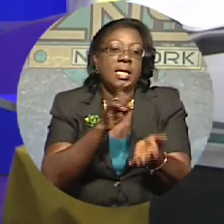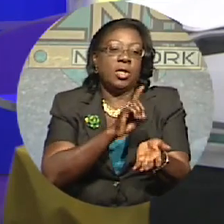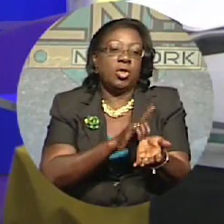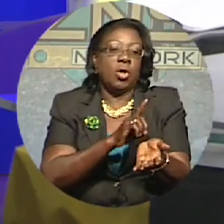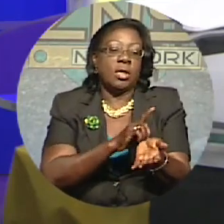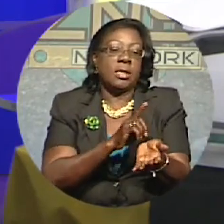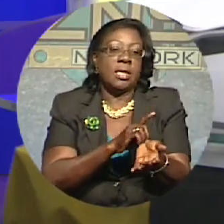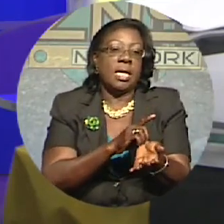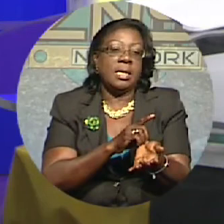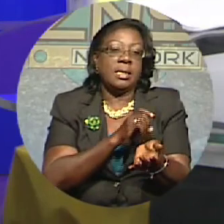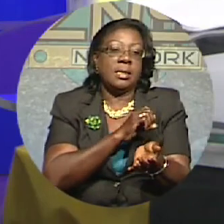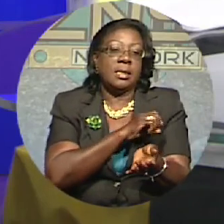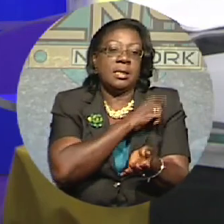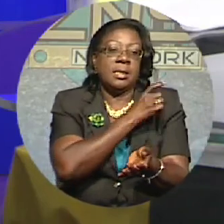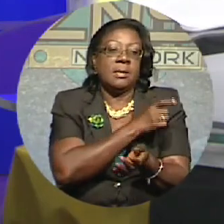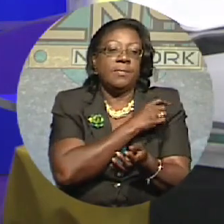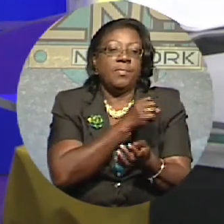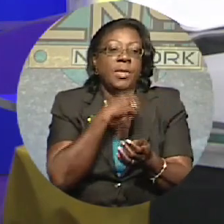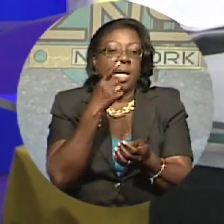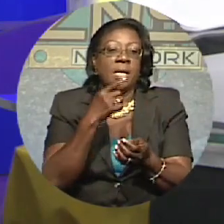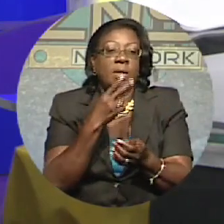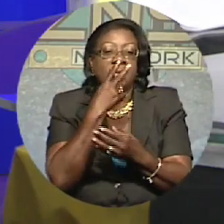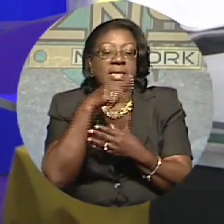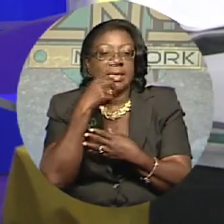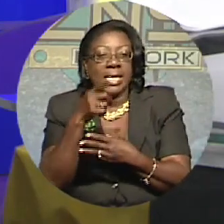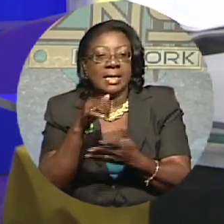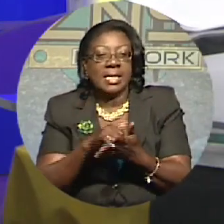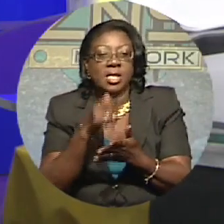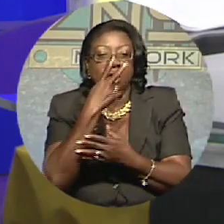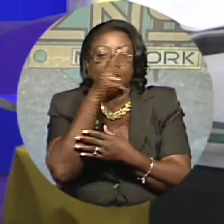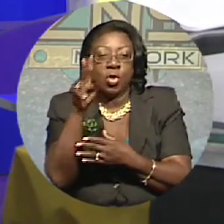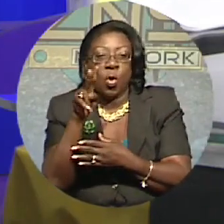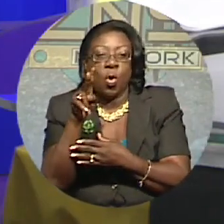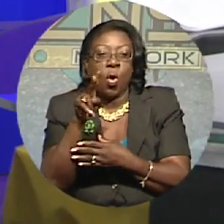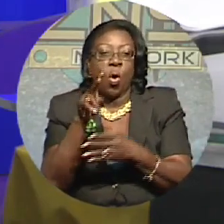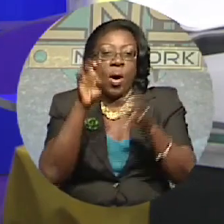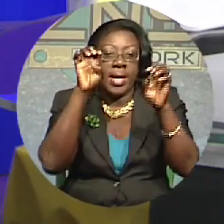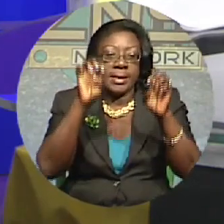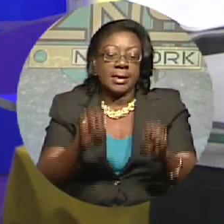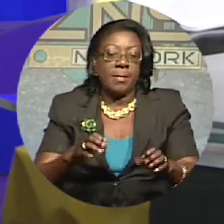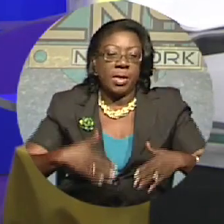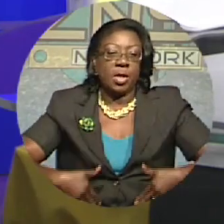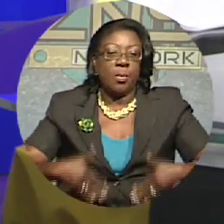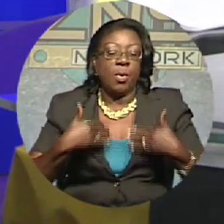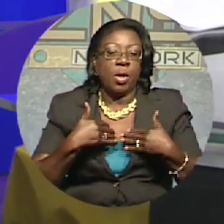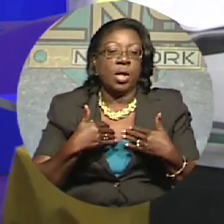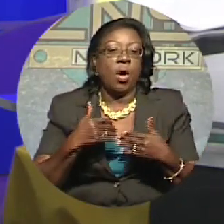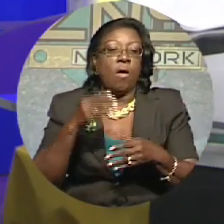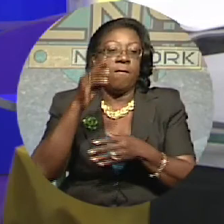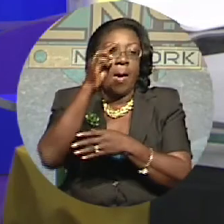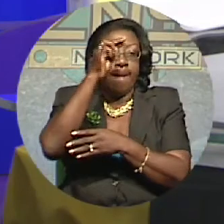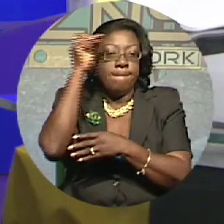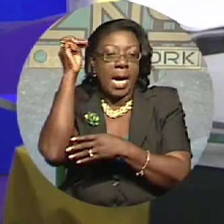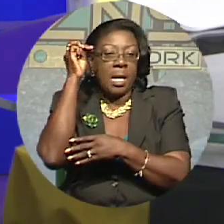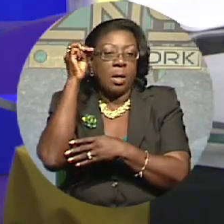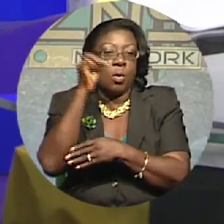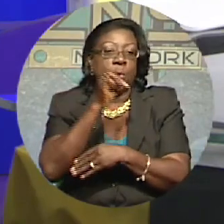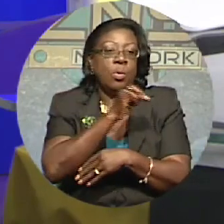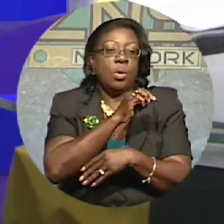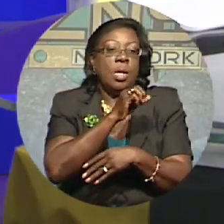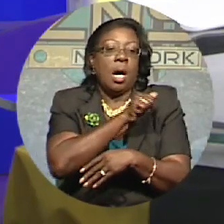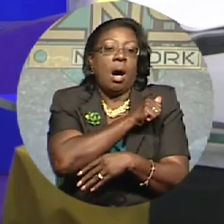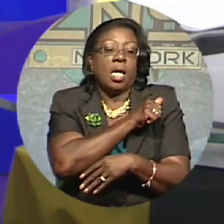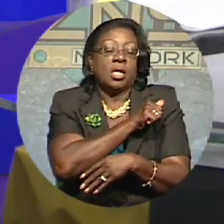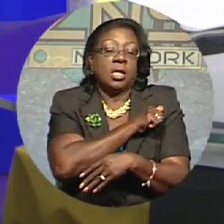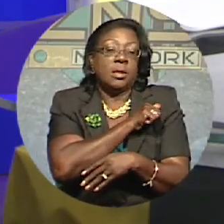Sands hadn't indicated that she saw or examined the body of Marco Archer, and as a result, her testimony was not relevant to the